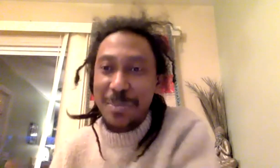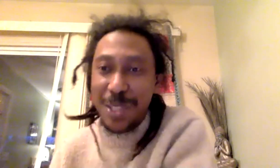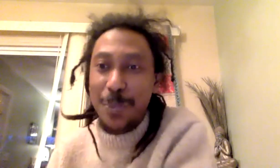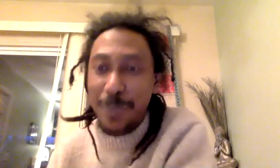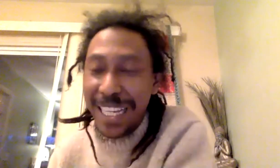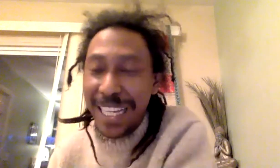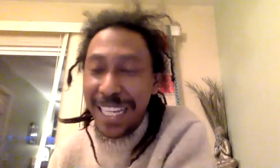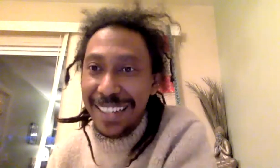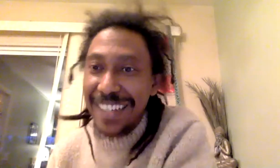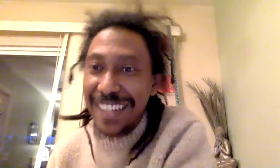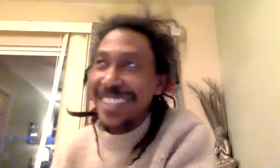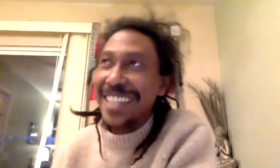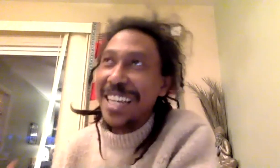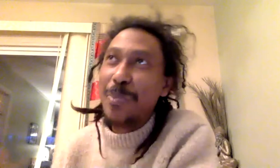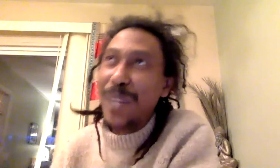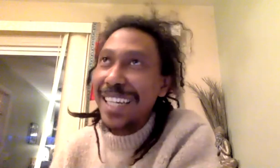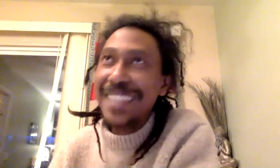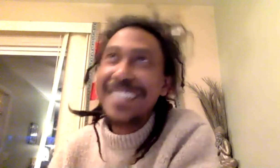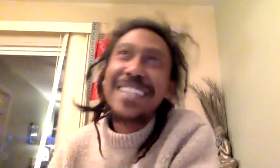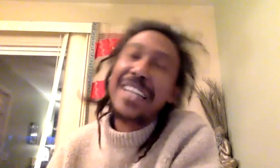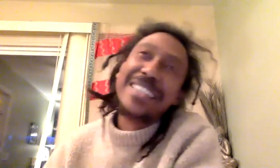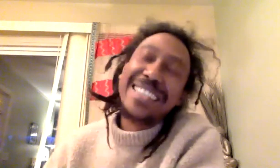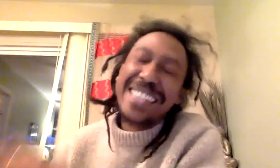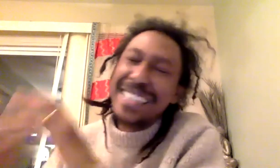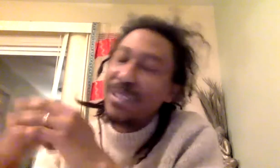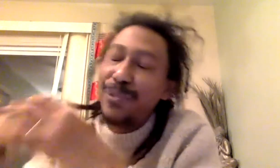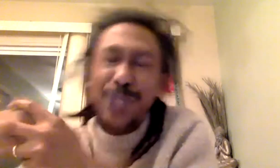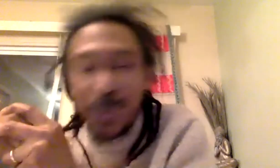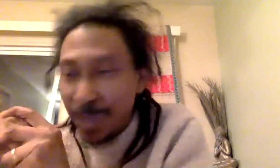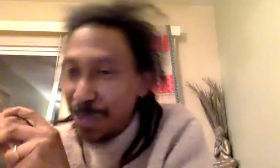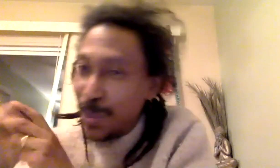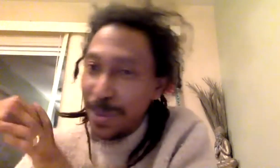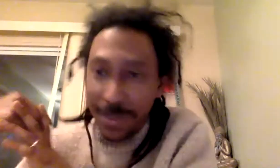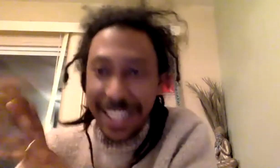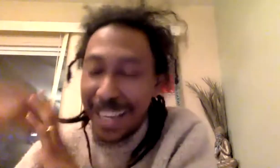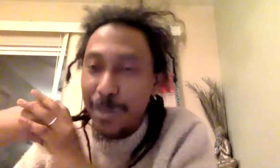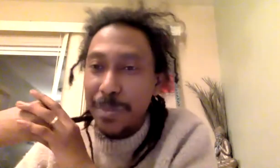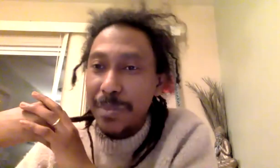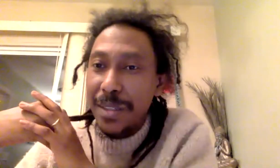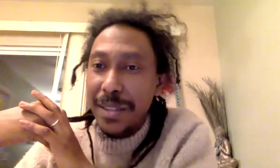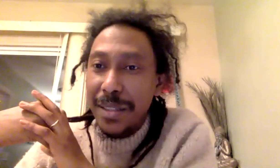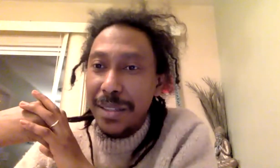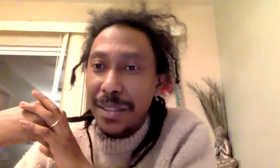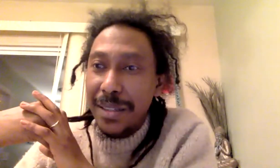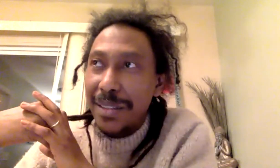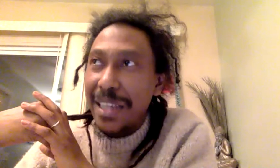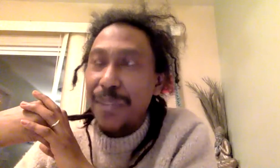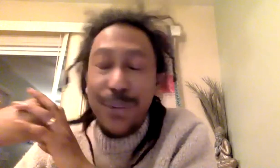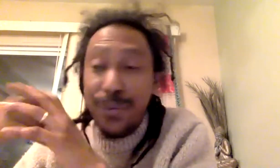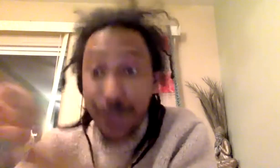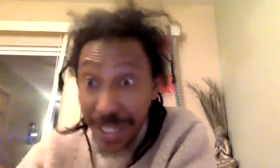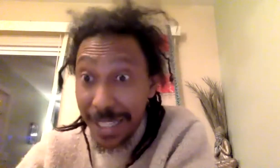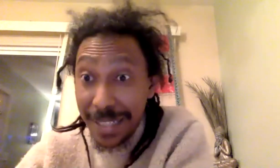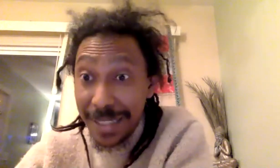They let me play. And then I play, and then just a few people came. Yeah,